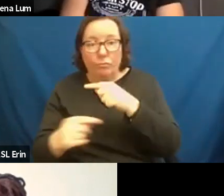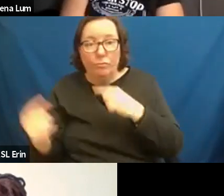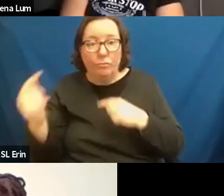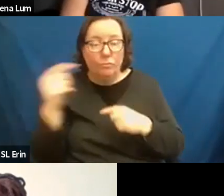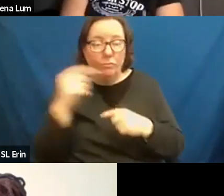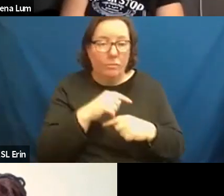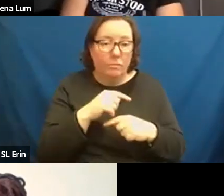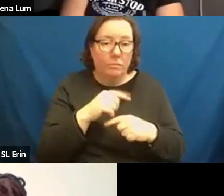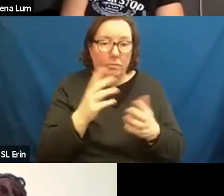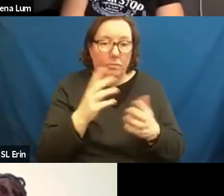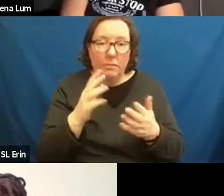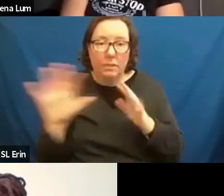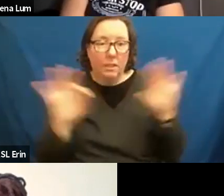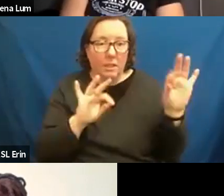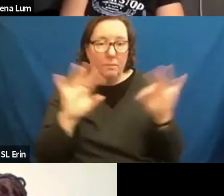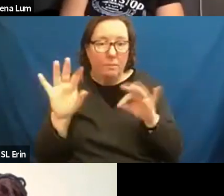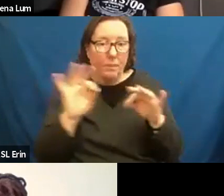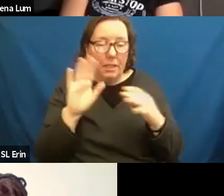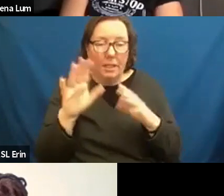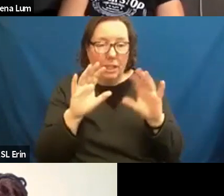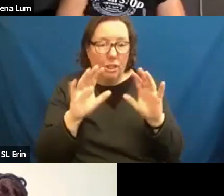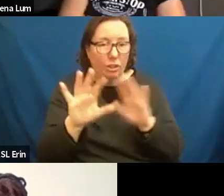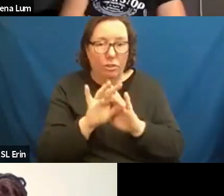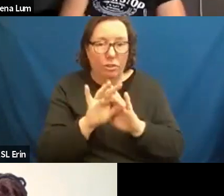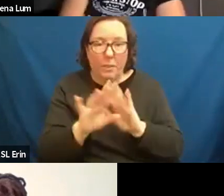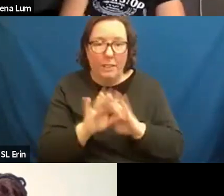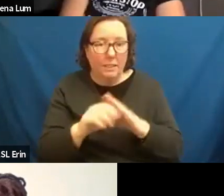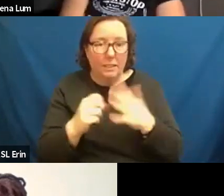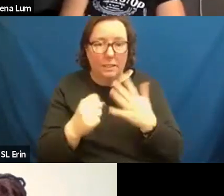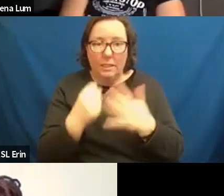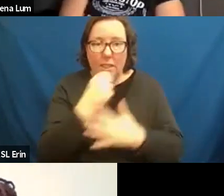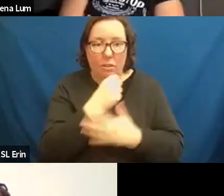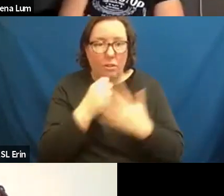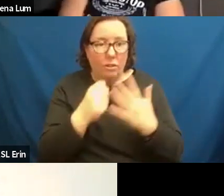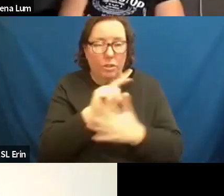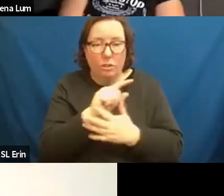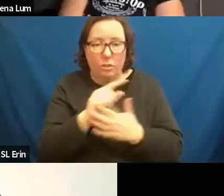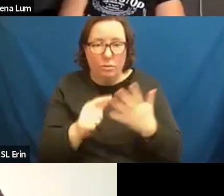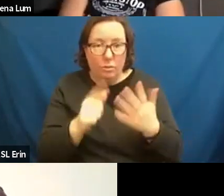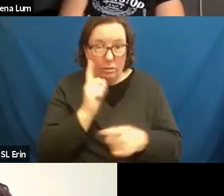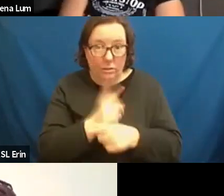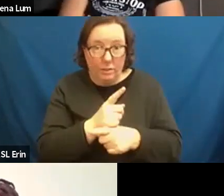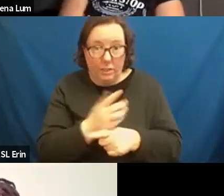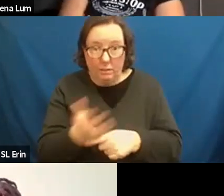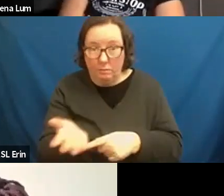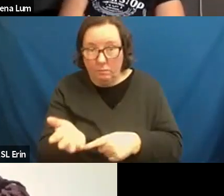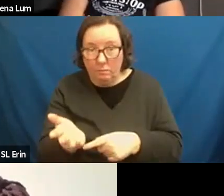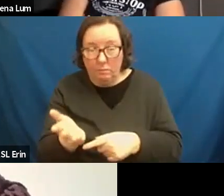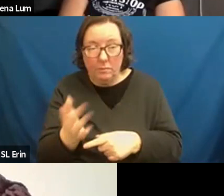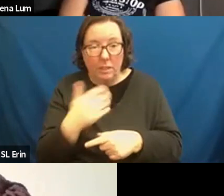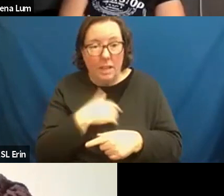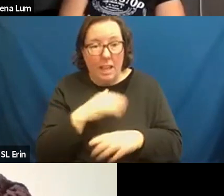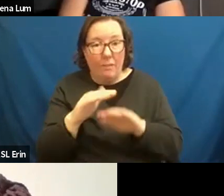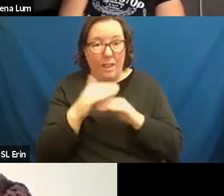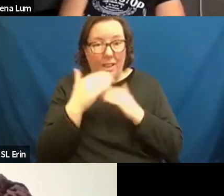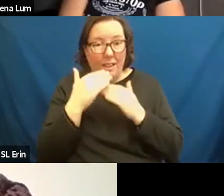put their choices in some sort of order. Is there any limit to